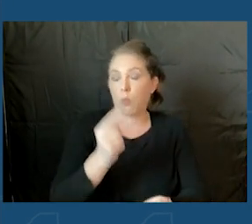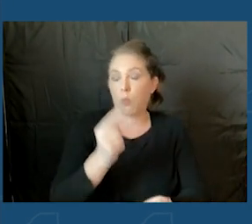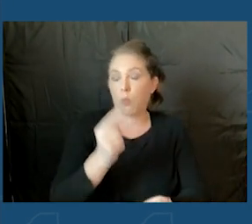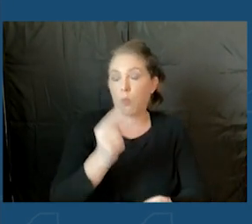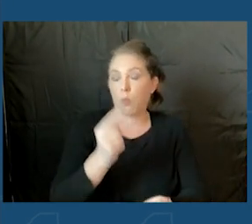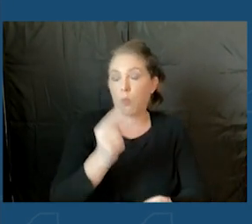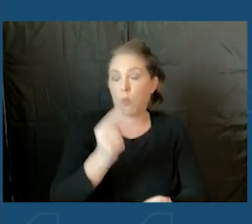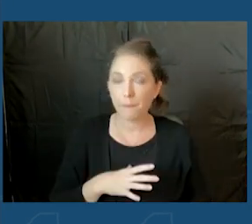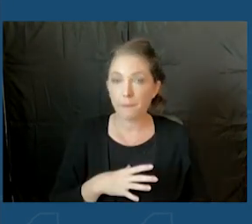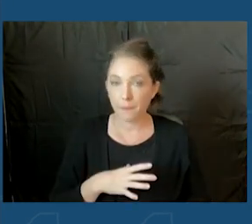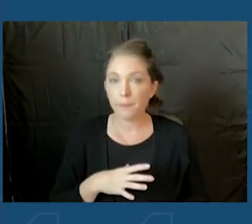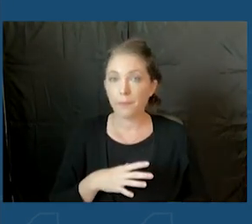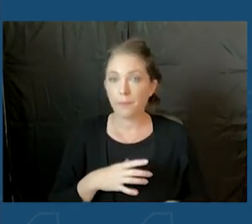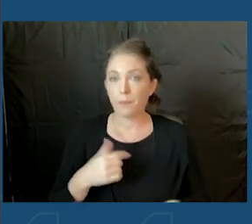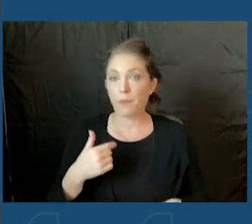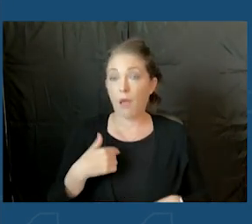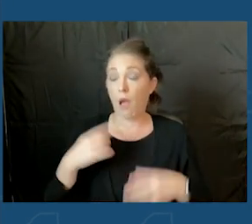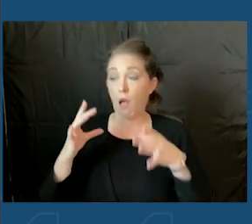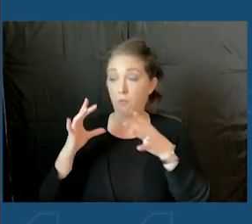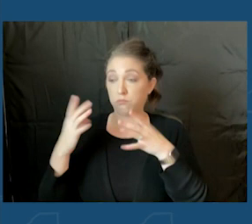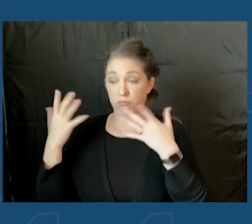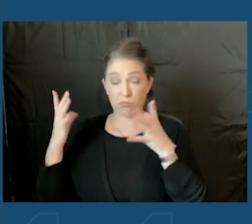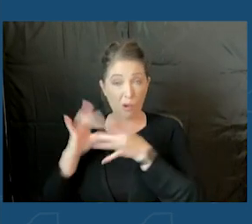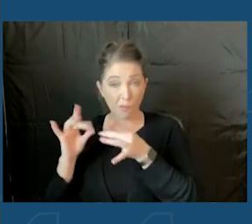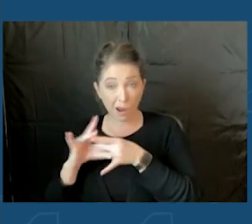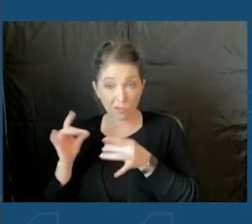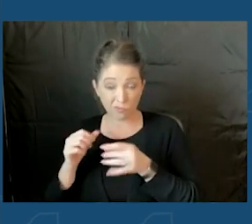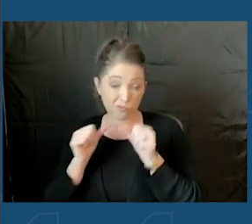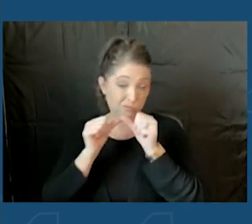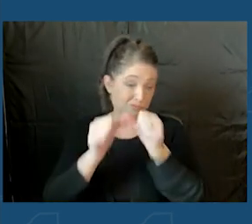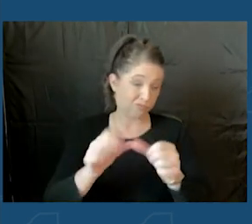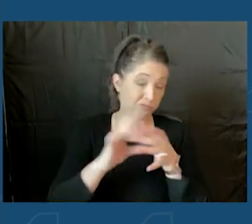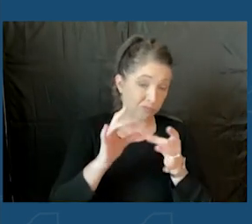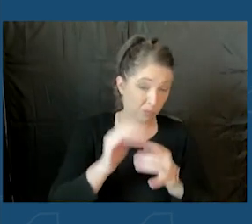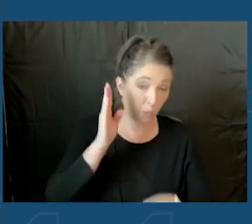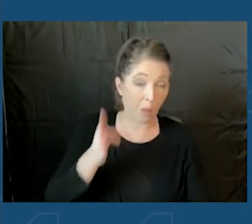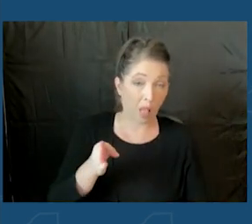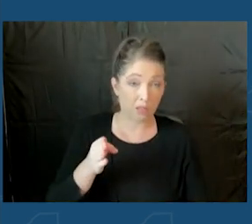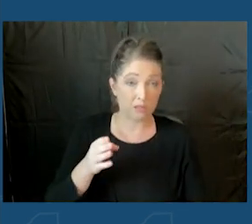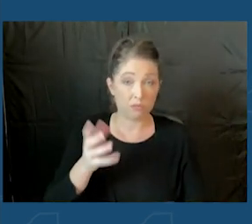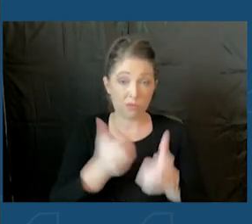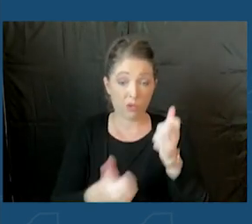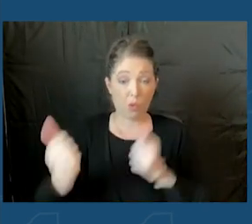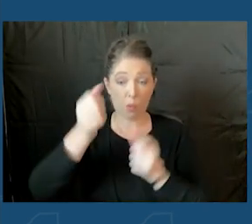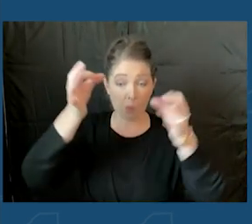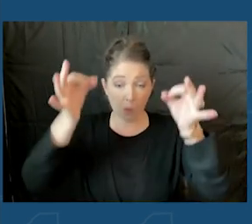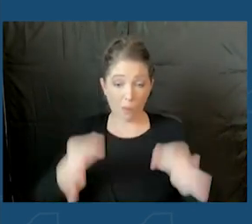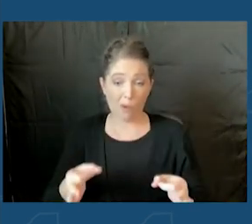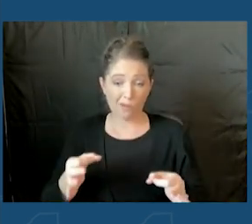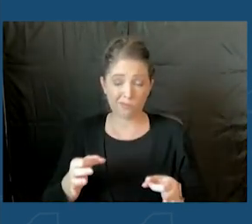said it before, and I will continue to say, I believe the Supreme Court has no right to tell women what to do with your bodies.